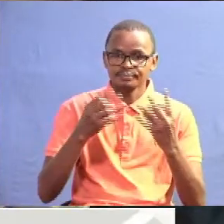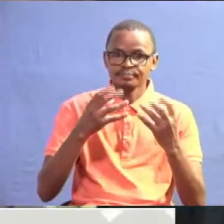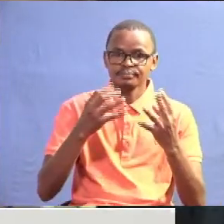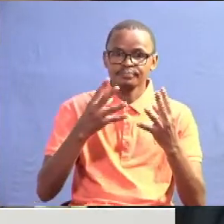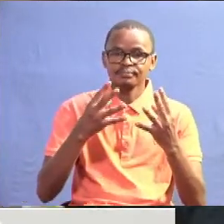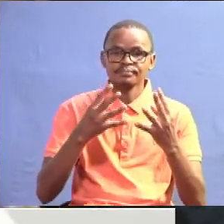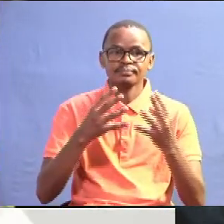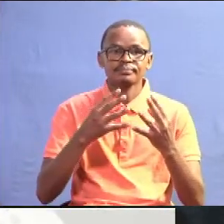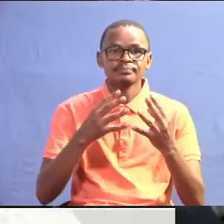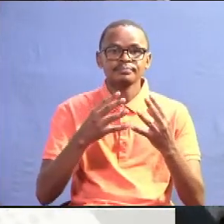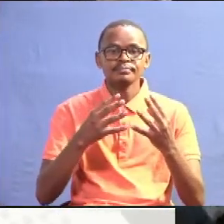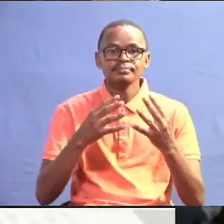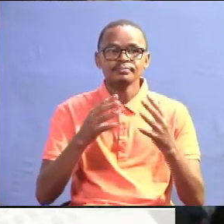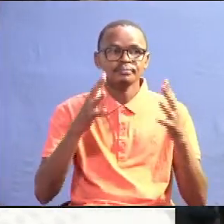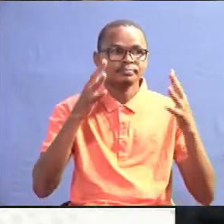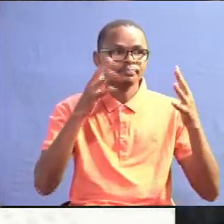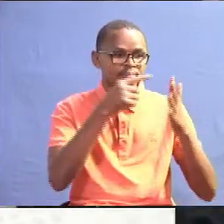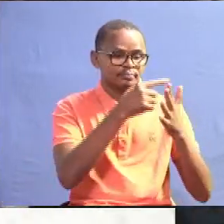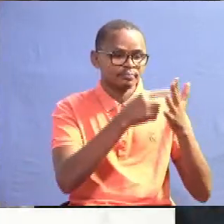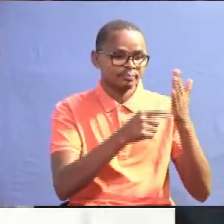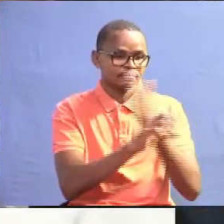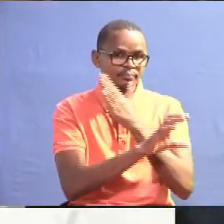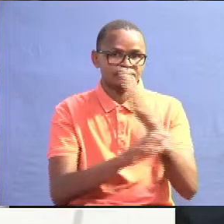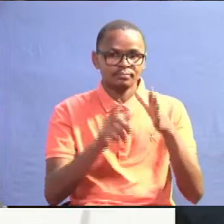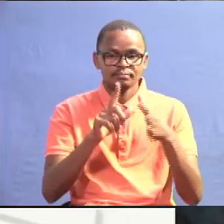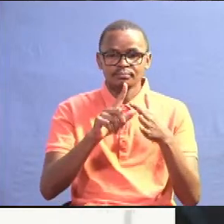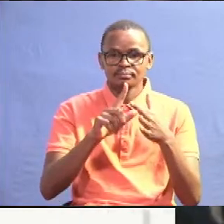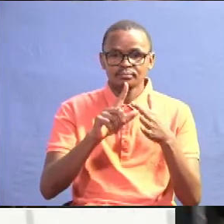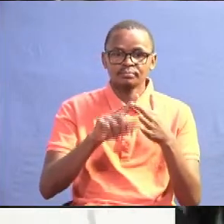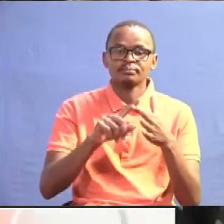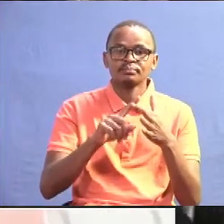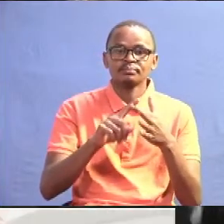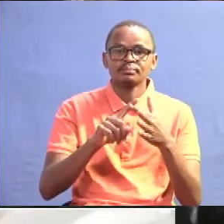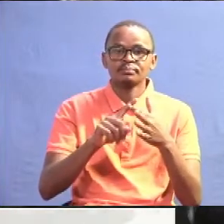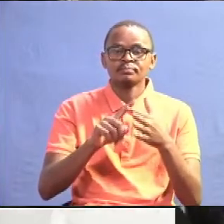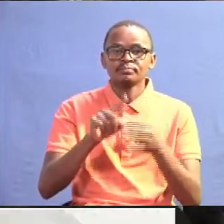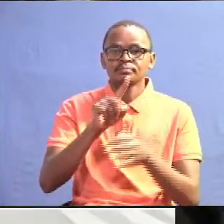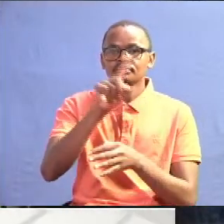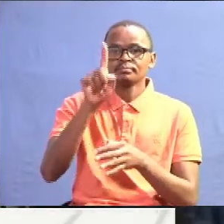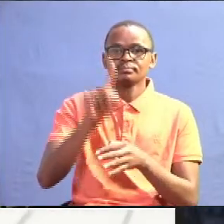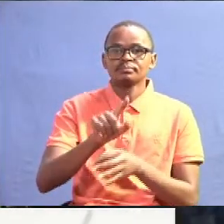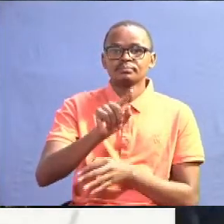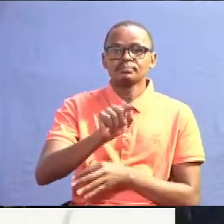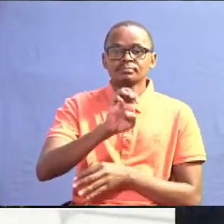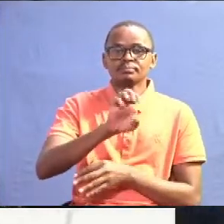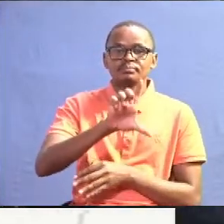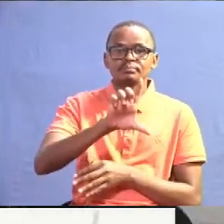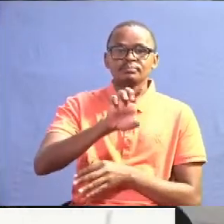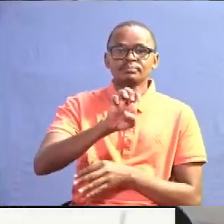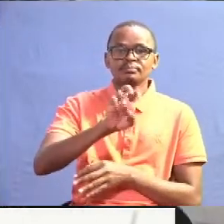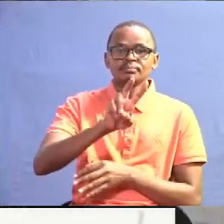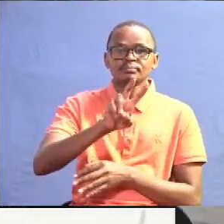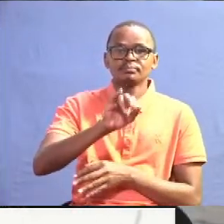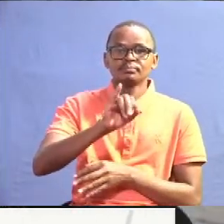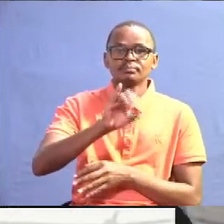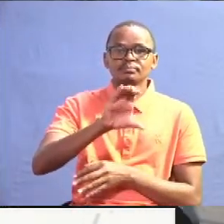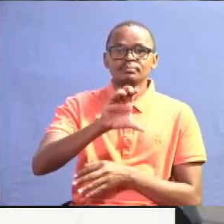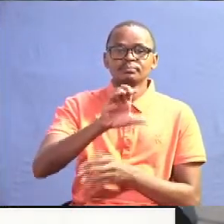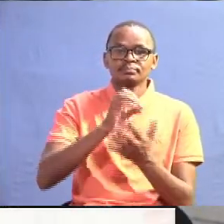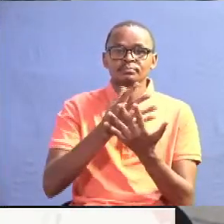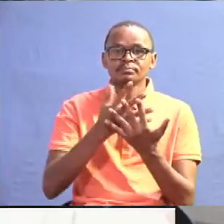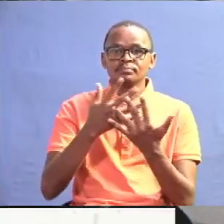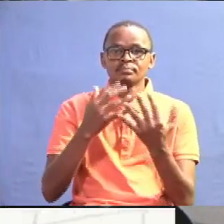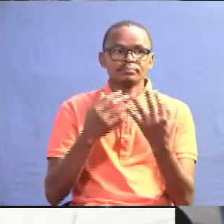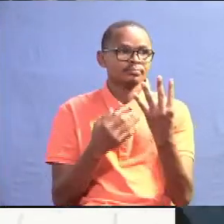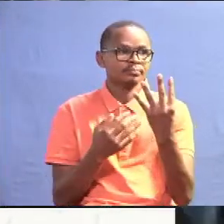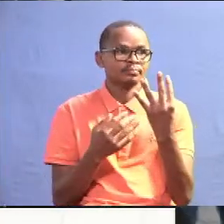a giant TV screen in what has come to be known as Hostage Square in Tel Aviv, waiting nervously to see the release of 3